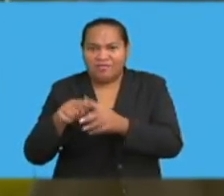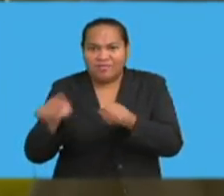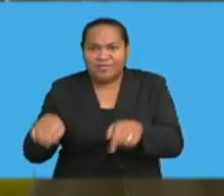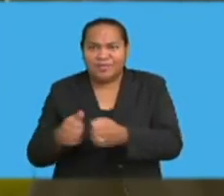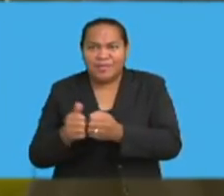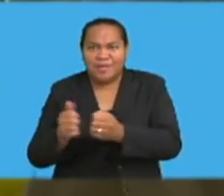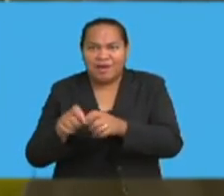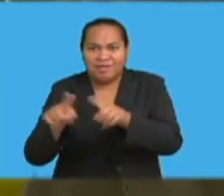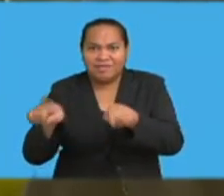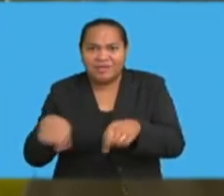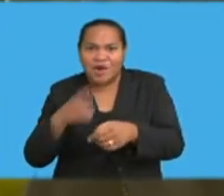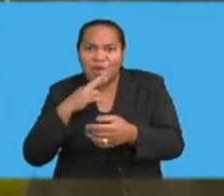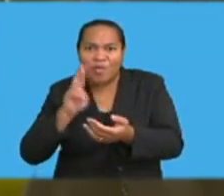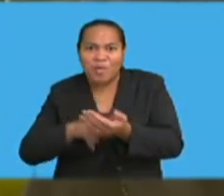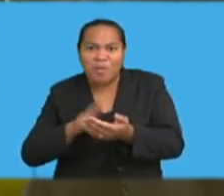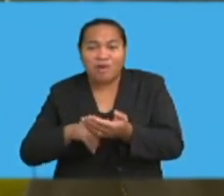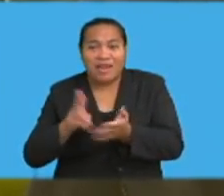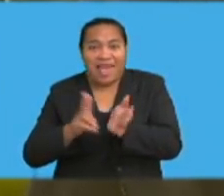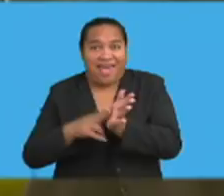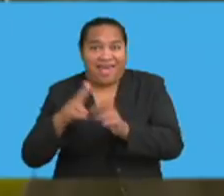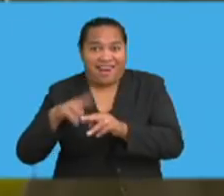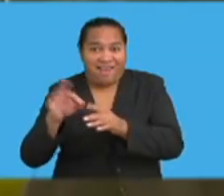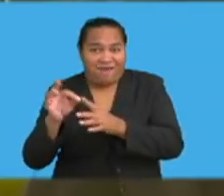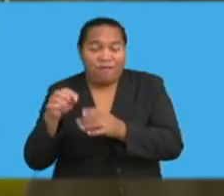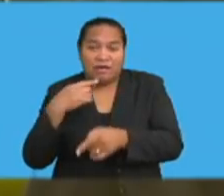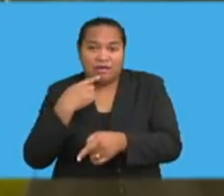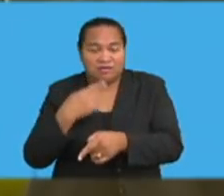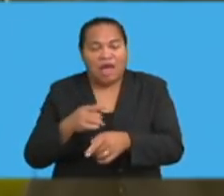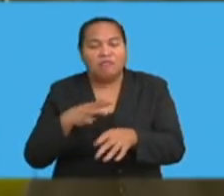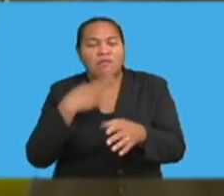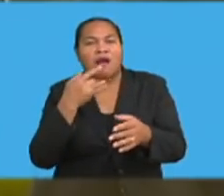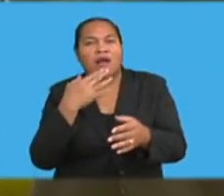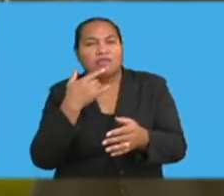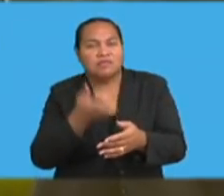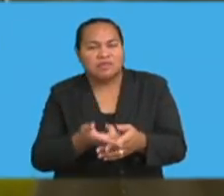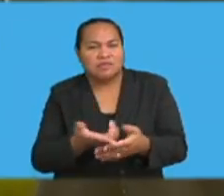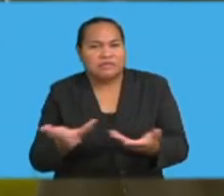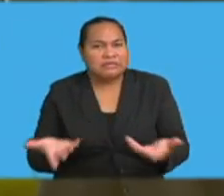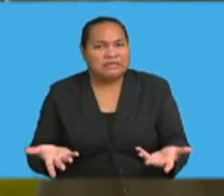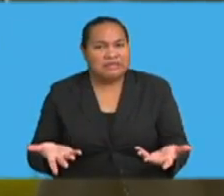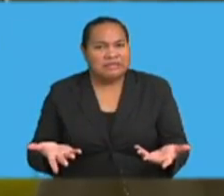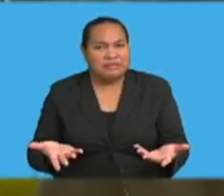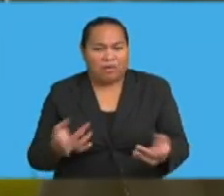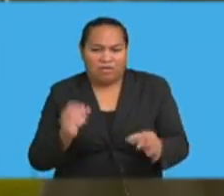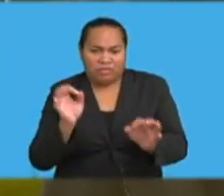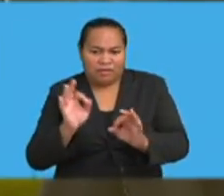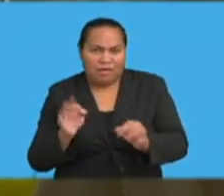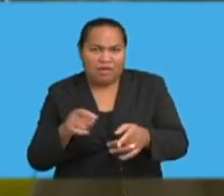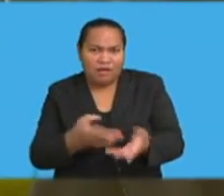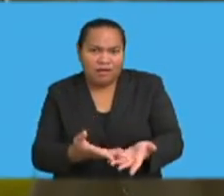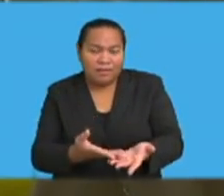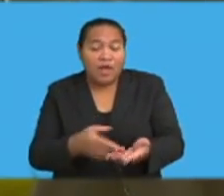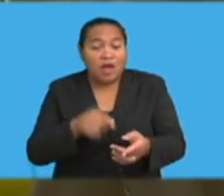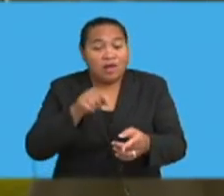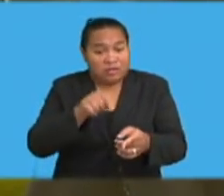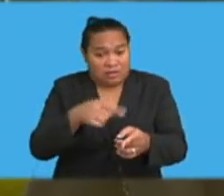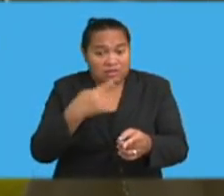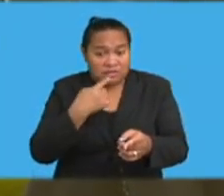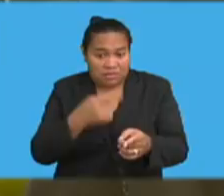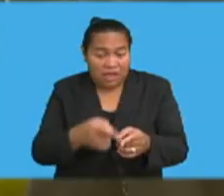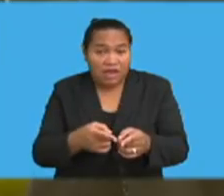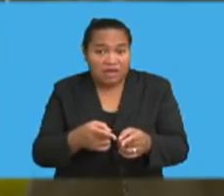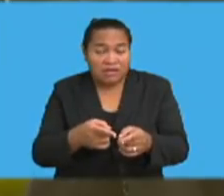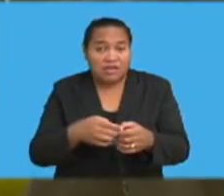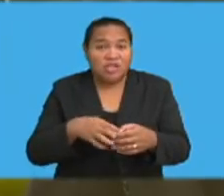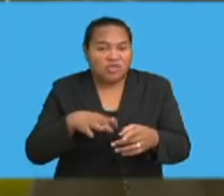blah. NFP leader led by Professor Bimal Prasad, General Secretary, met with residents of Duguvatu, residents making Talanoa session,